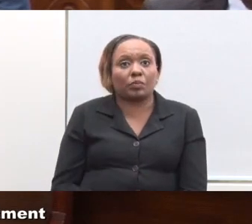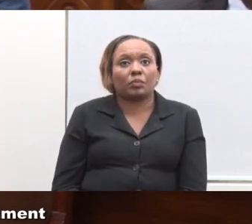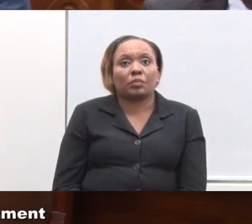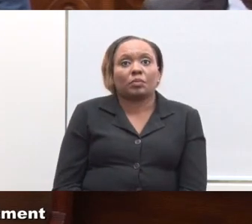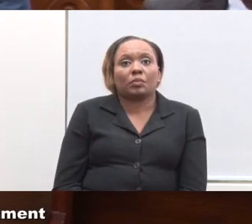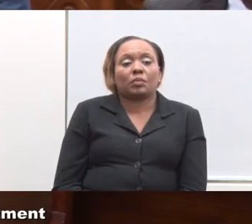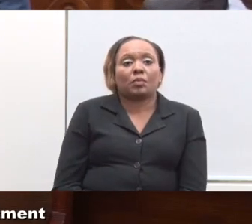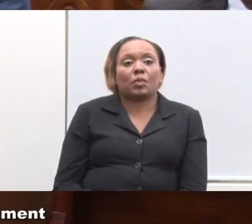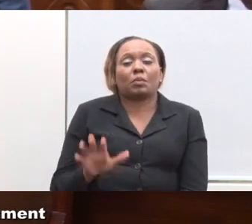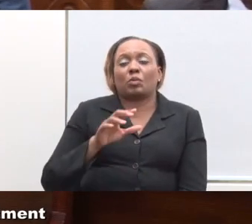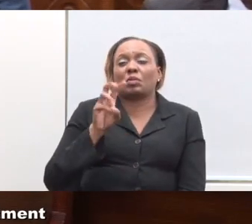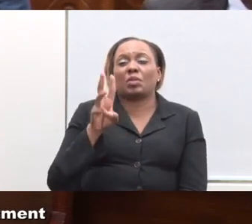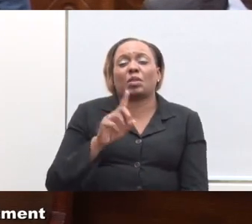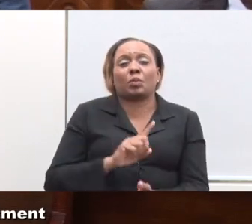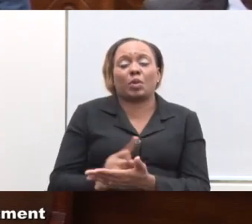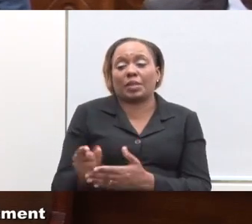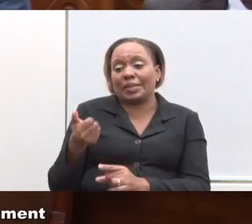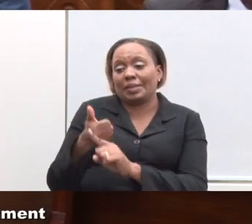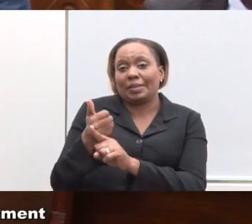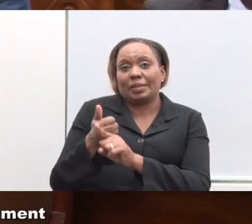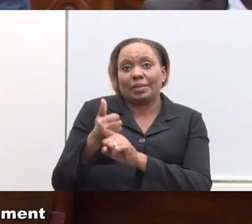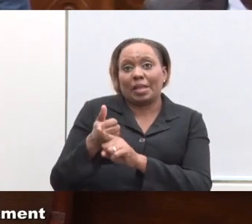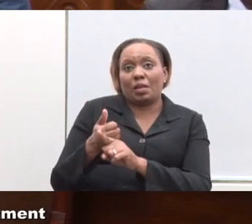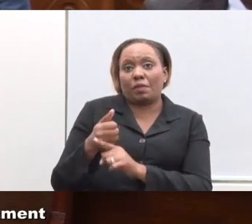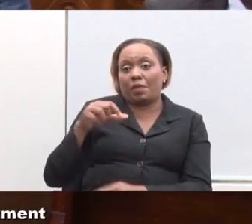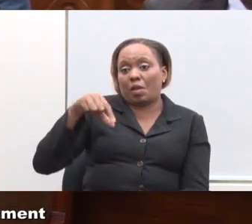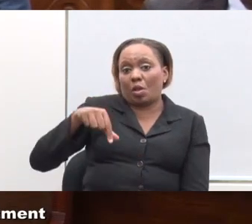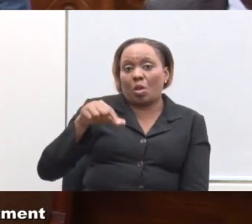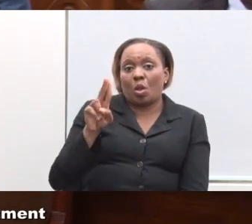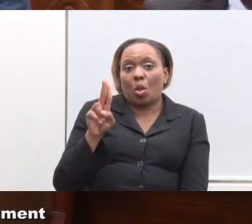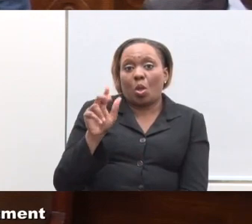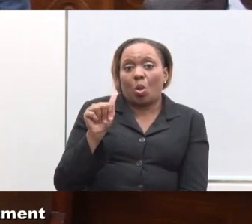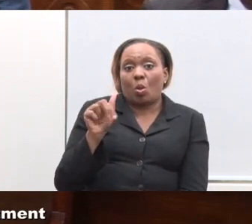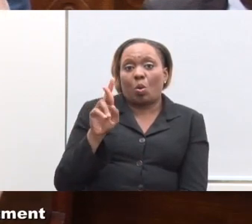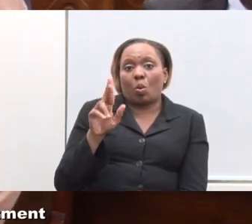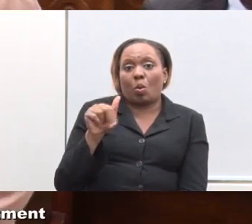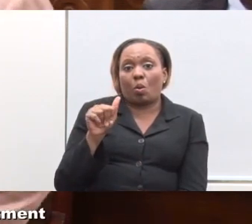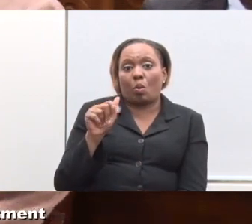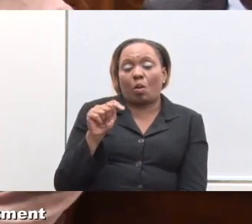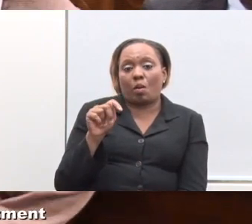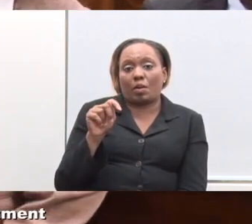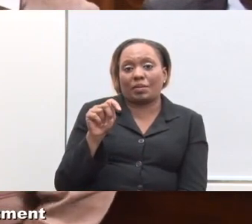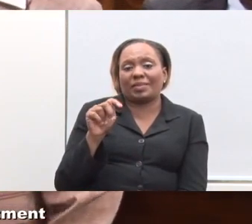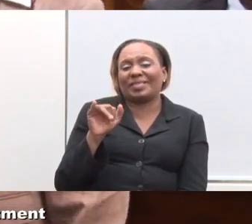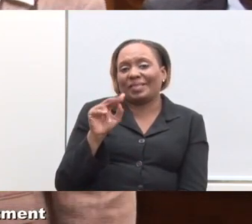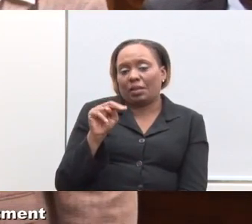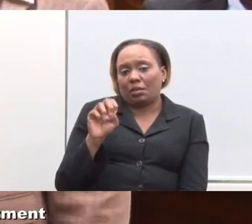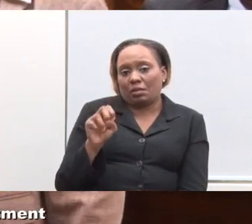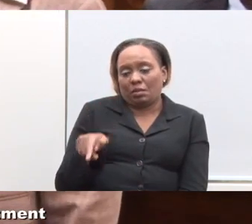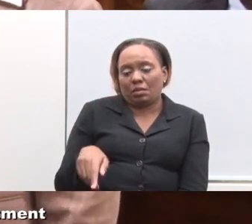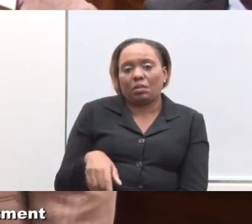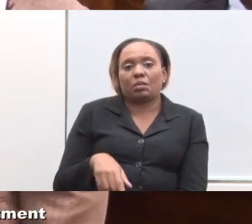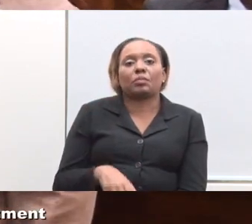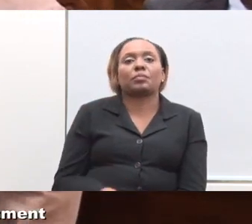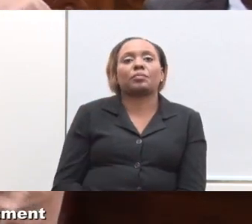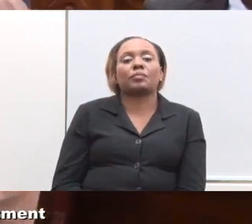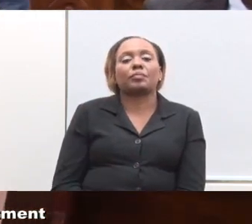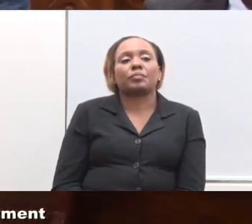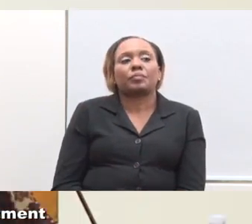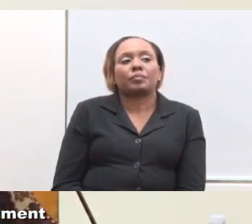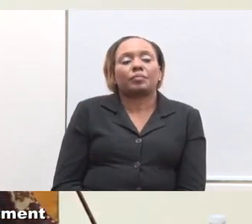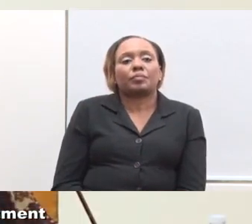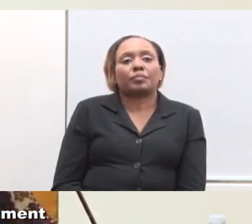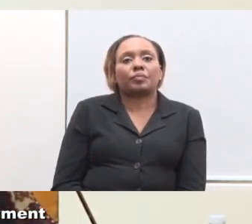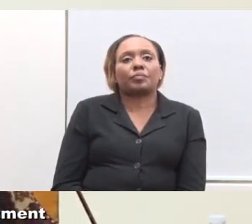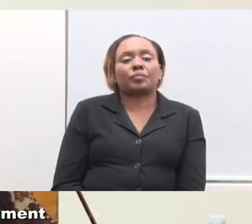6 weeks now, Minister. Yes. 6 weeks, sorry, Mr. Speaker. 6 weeks now. And the bottom line is that the public health